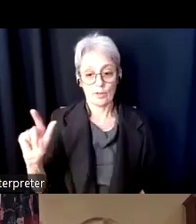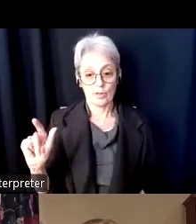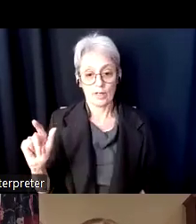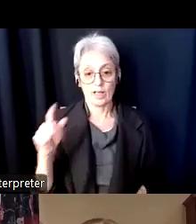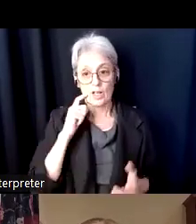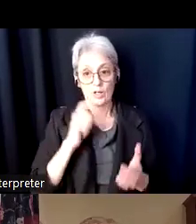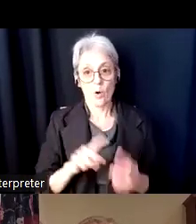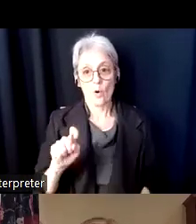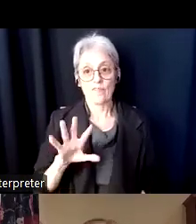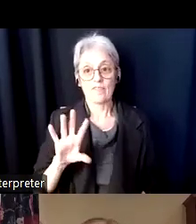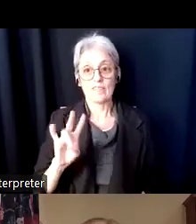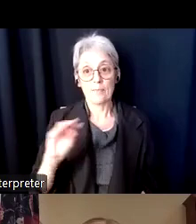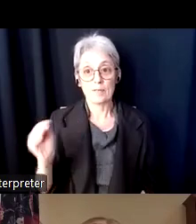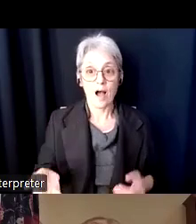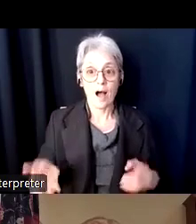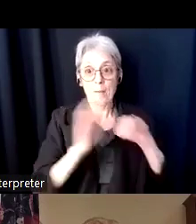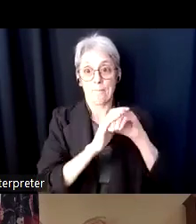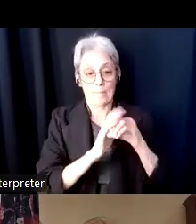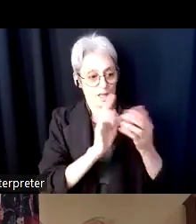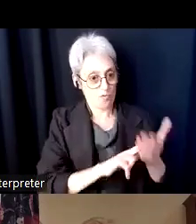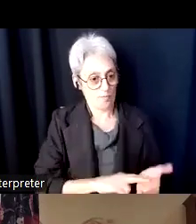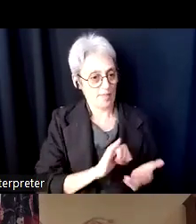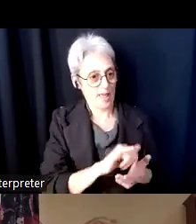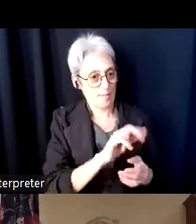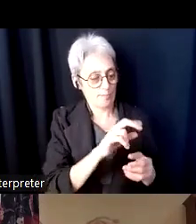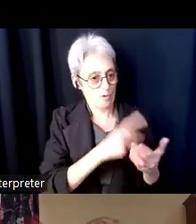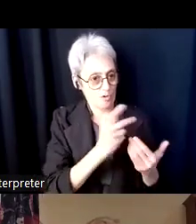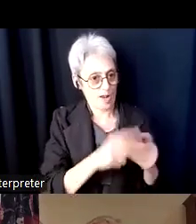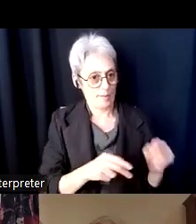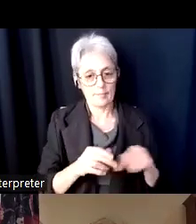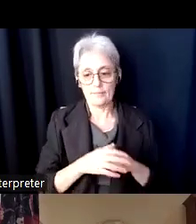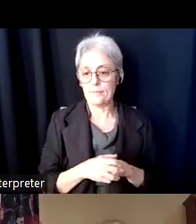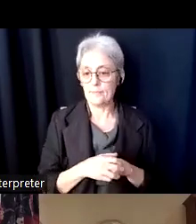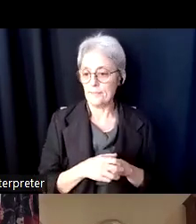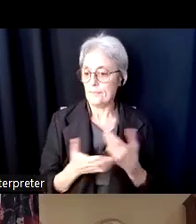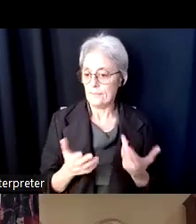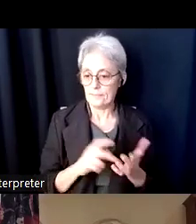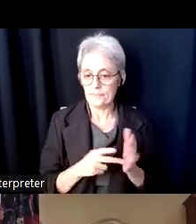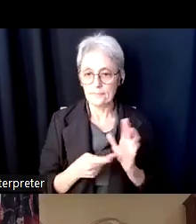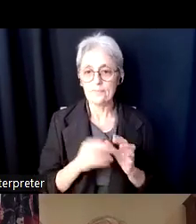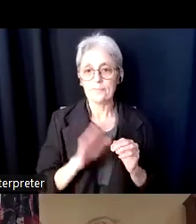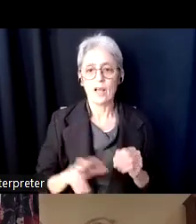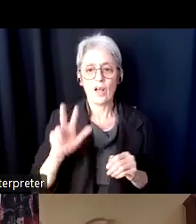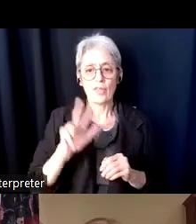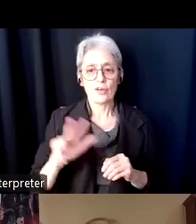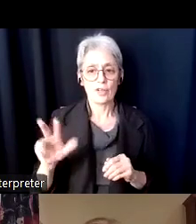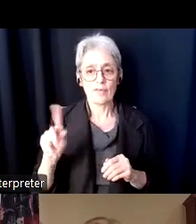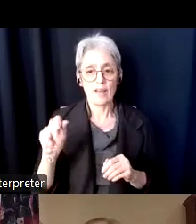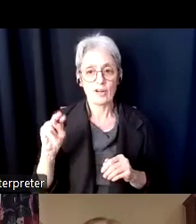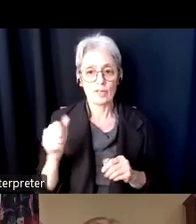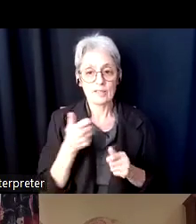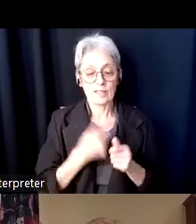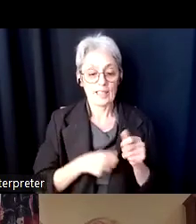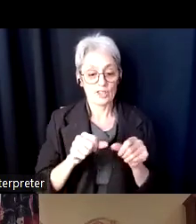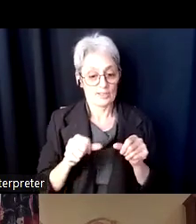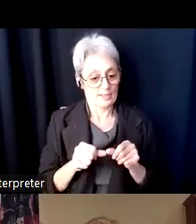157% increase in enrollment, which is the difference between an average of 33 veterans per site to 88 veterans per